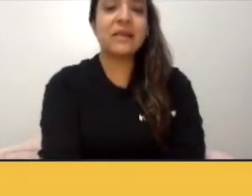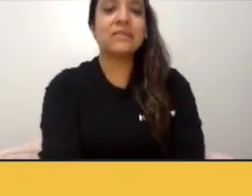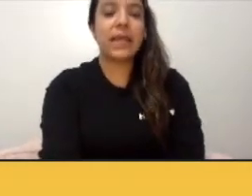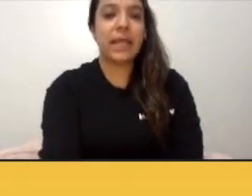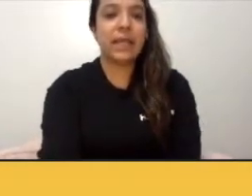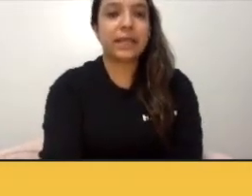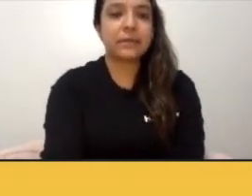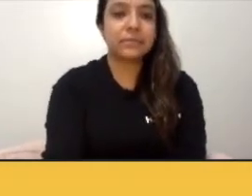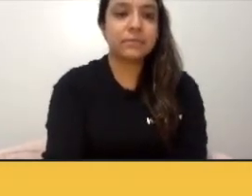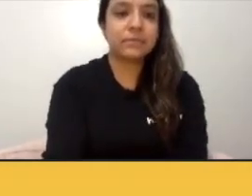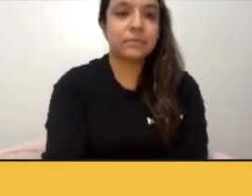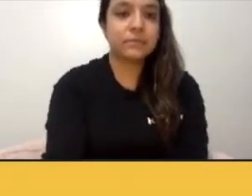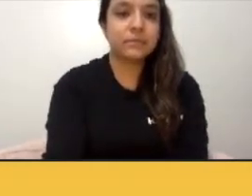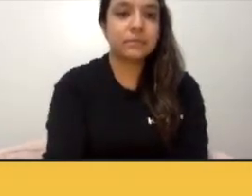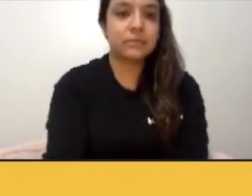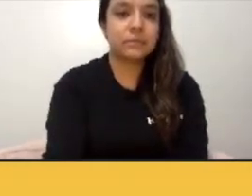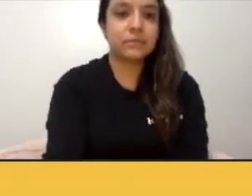INK says ink.